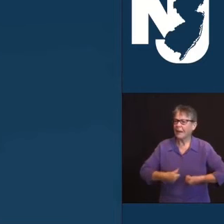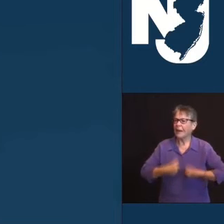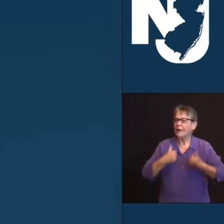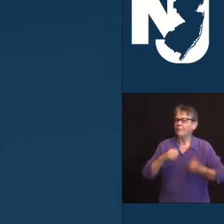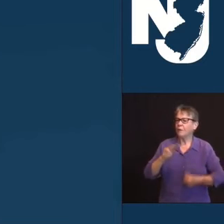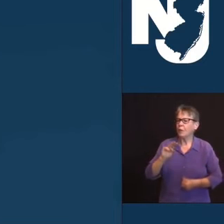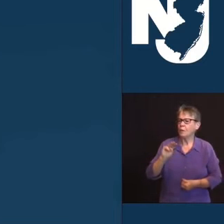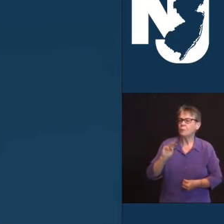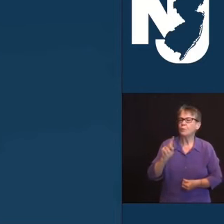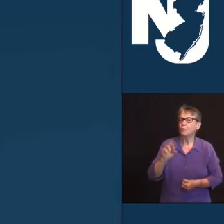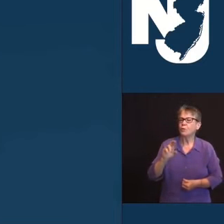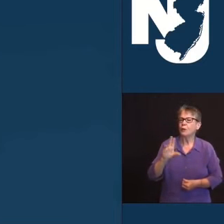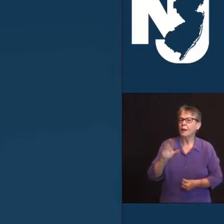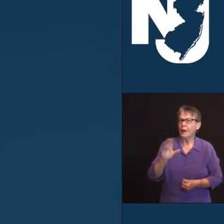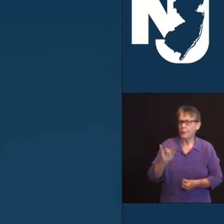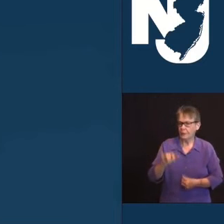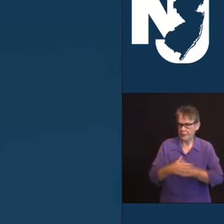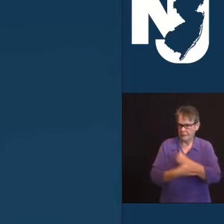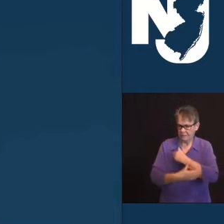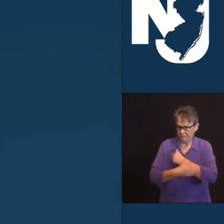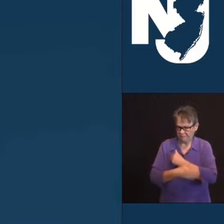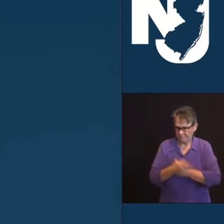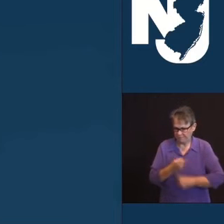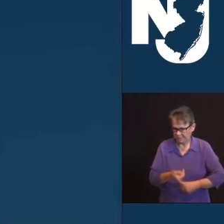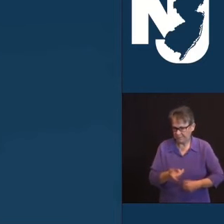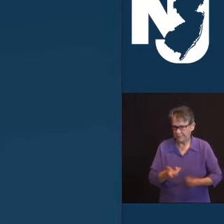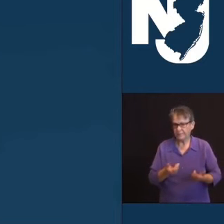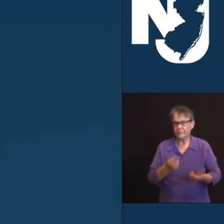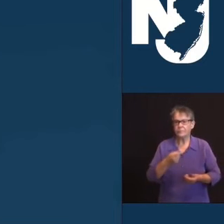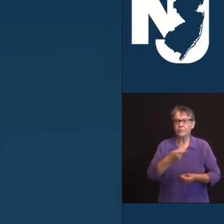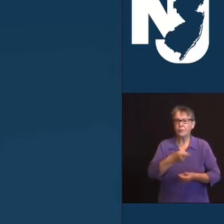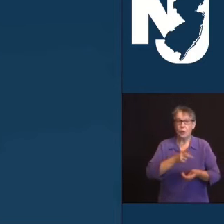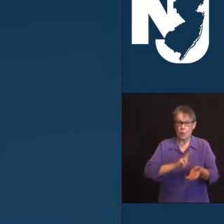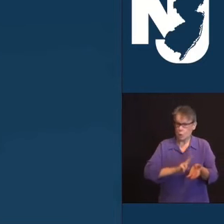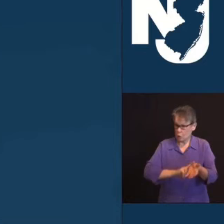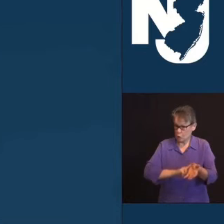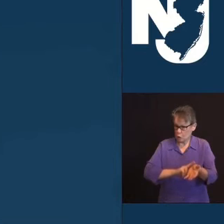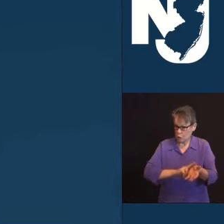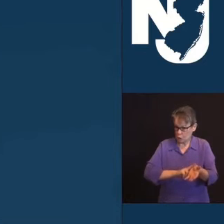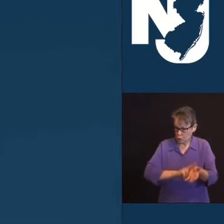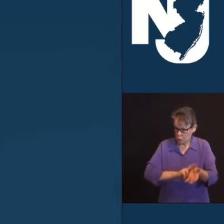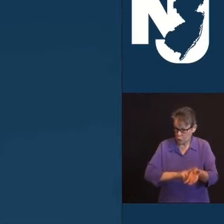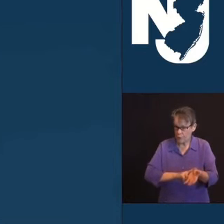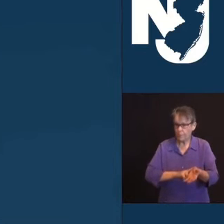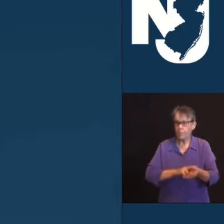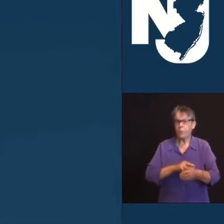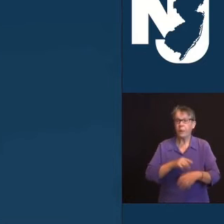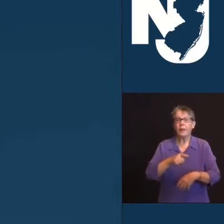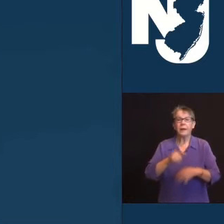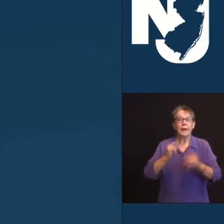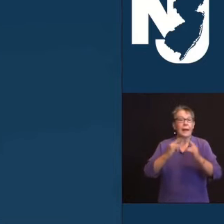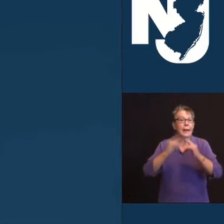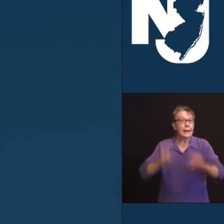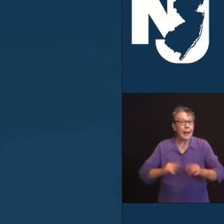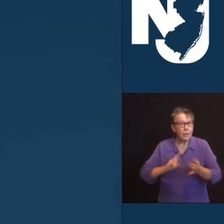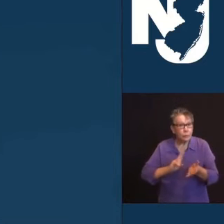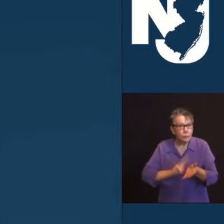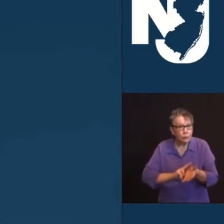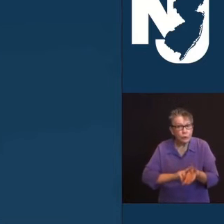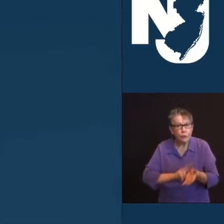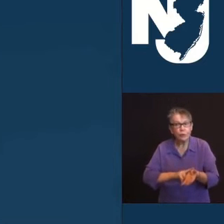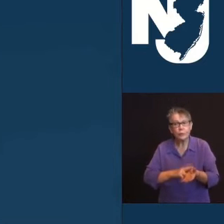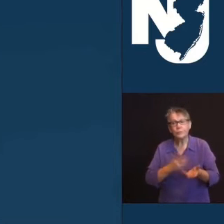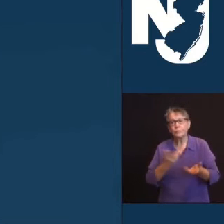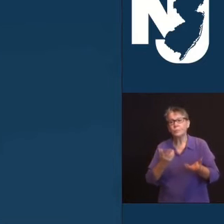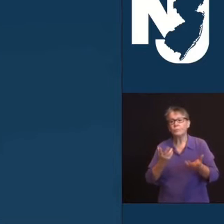those skills in countless roles as a camp nurse, operating room scrub nurse, and as a nurse in a private